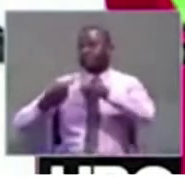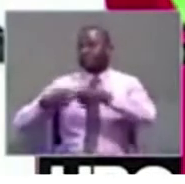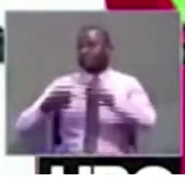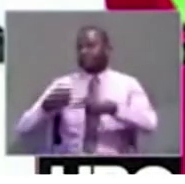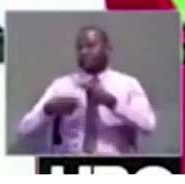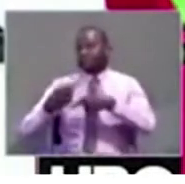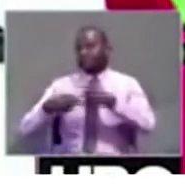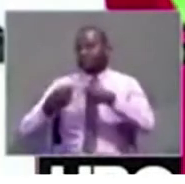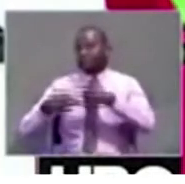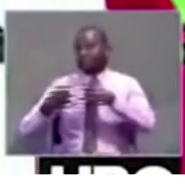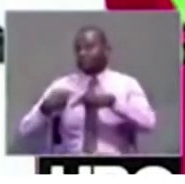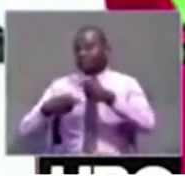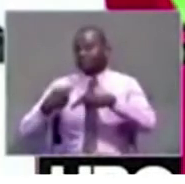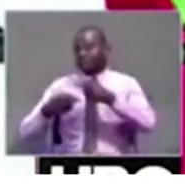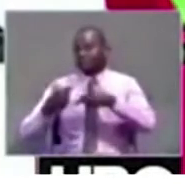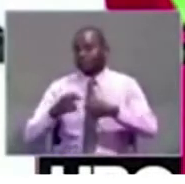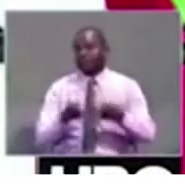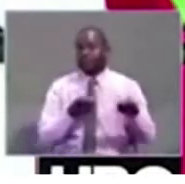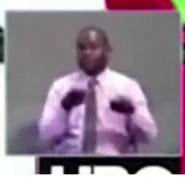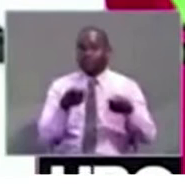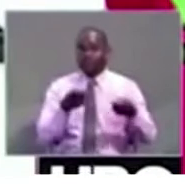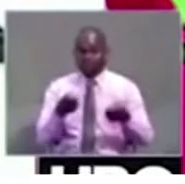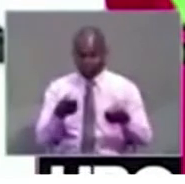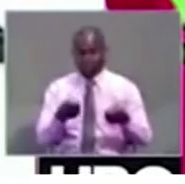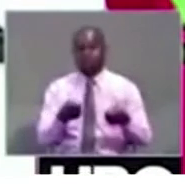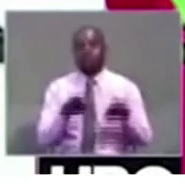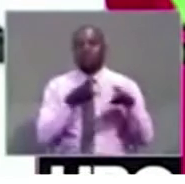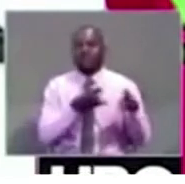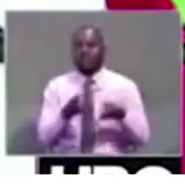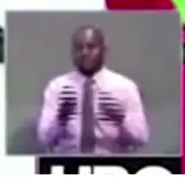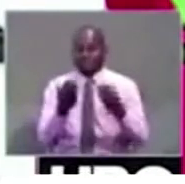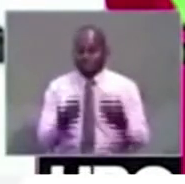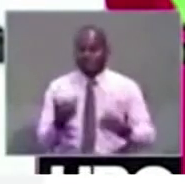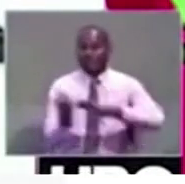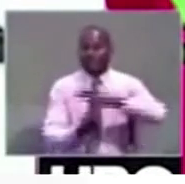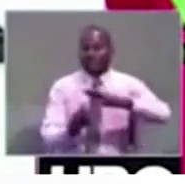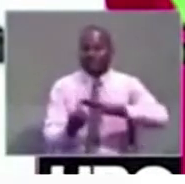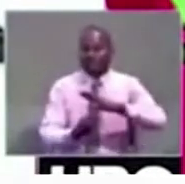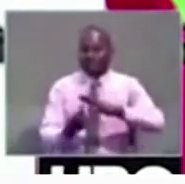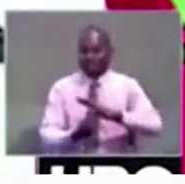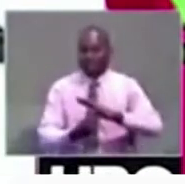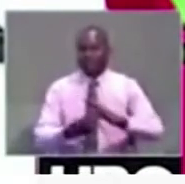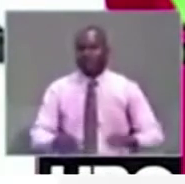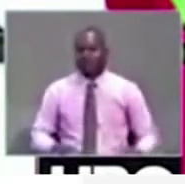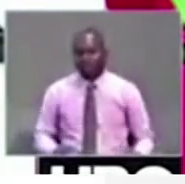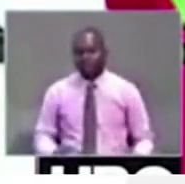revised the control measures to address the current situation as follows.